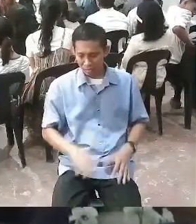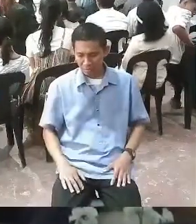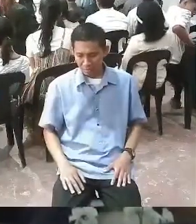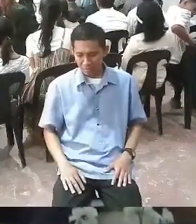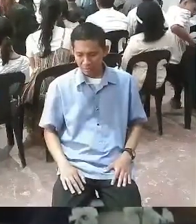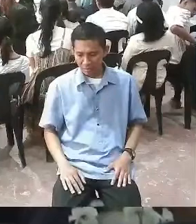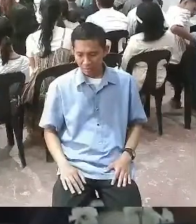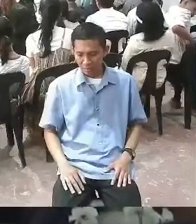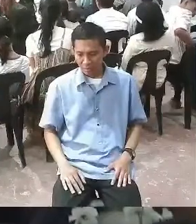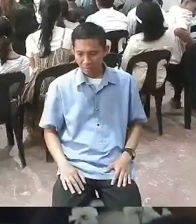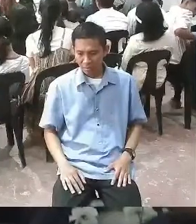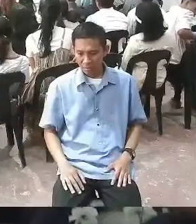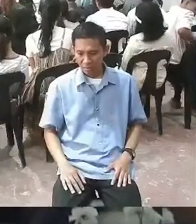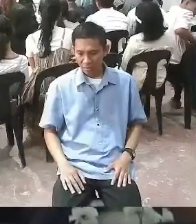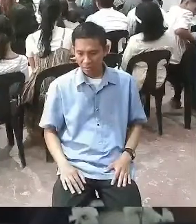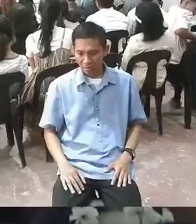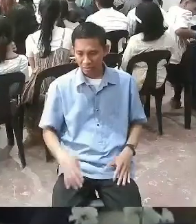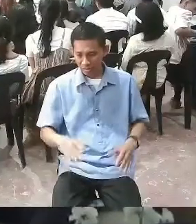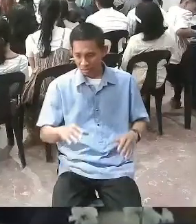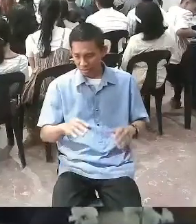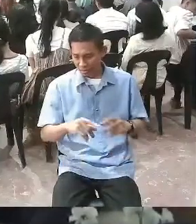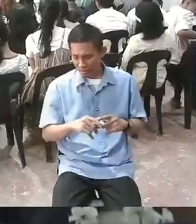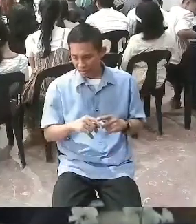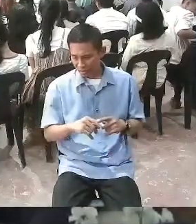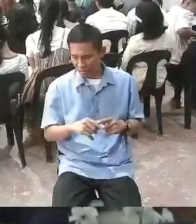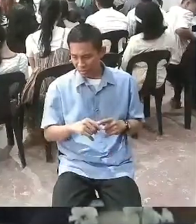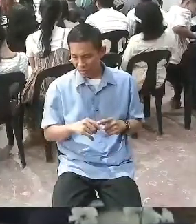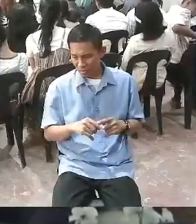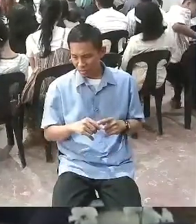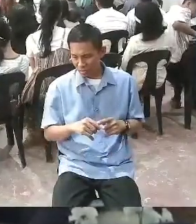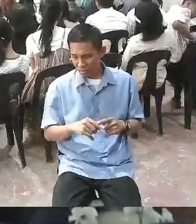look, I'm not making light of sin, okay?